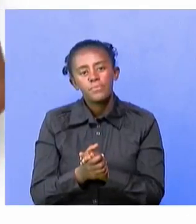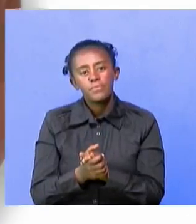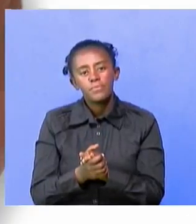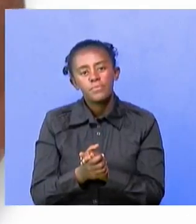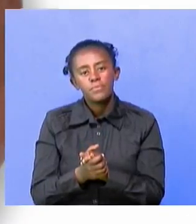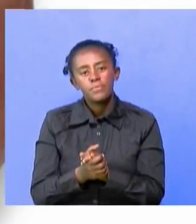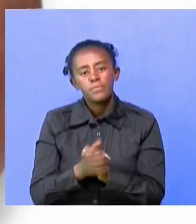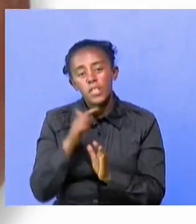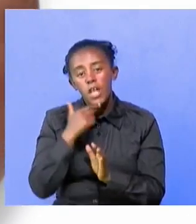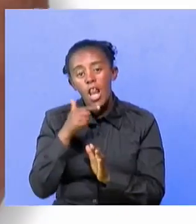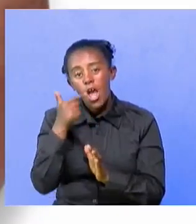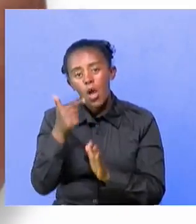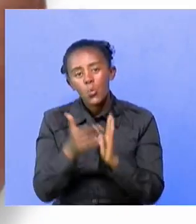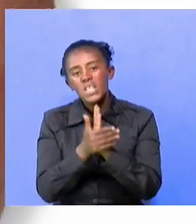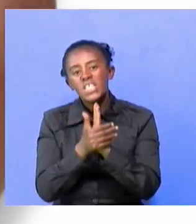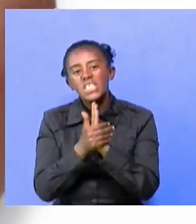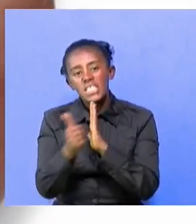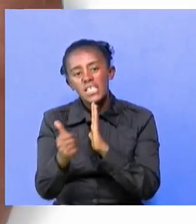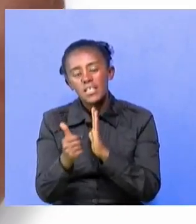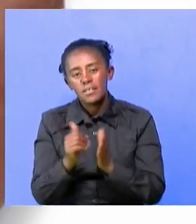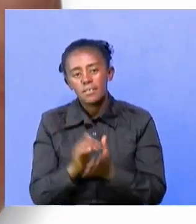language skill.